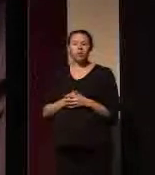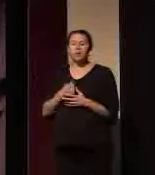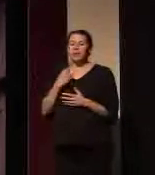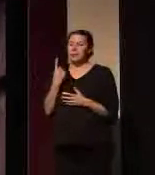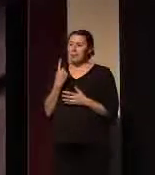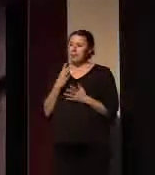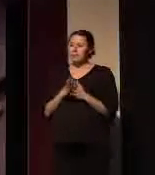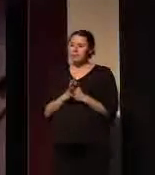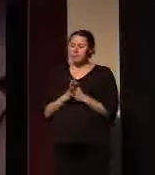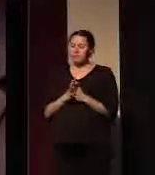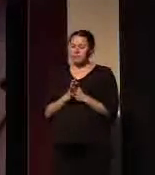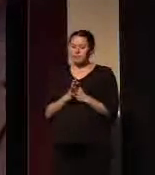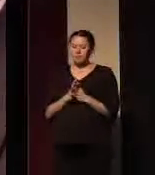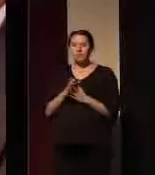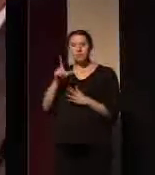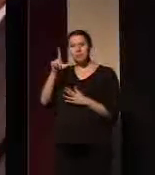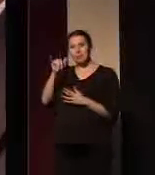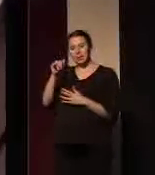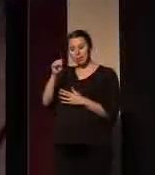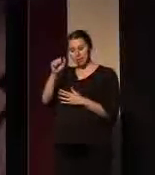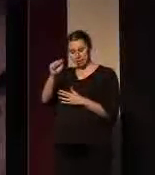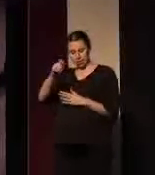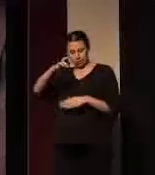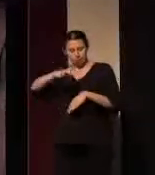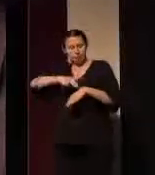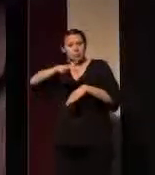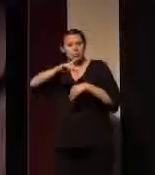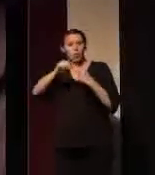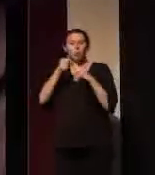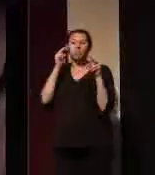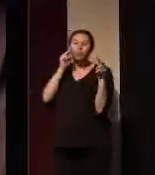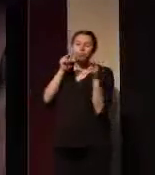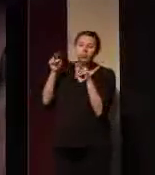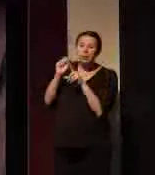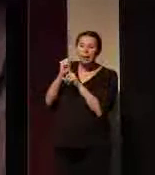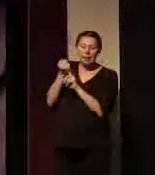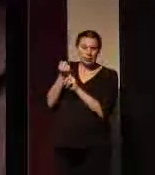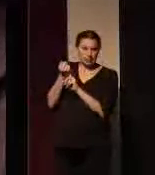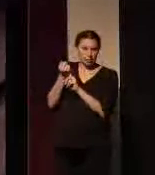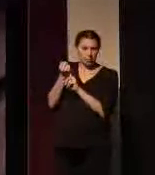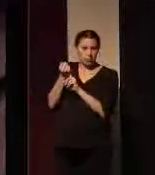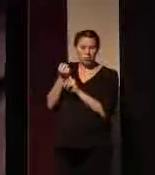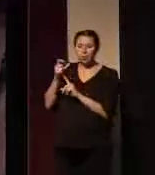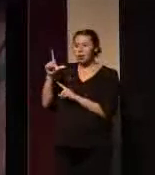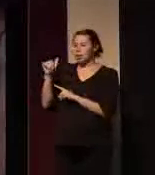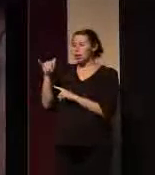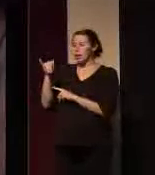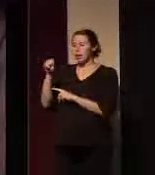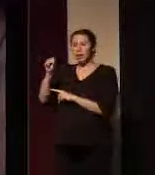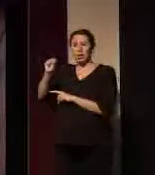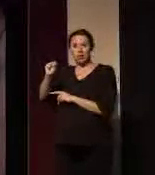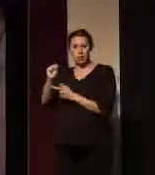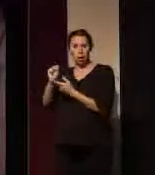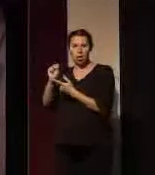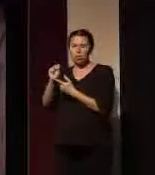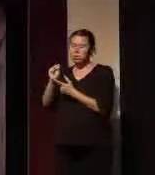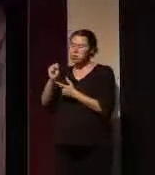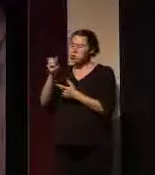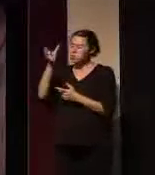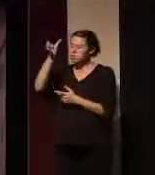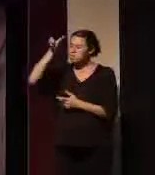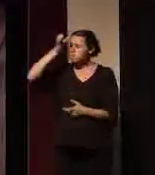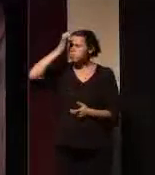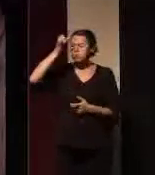something that Lisa touched on, when we look at what's going on in the case right now, Lisa is a master, I can tell you, at the legal